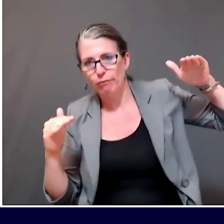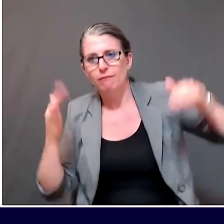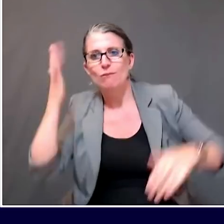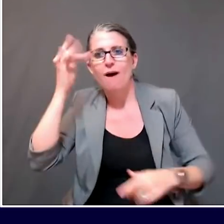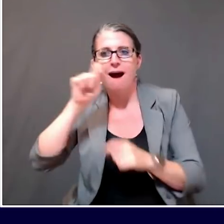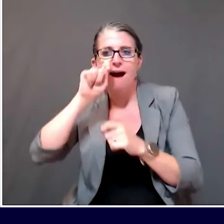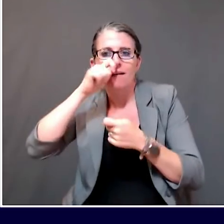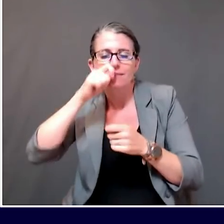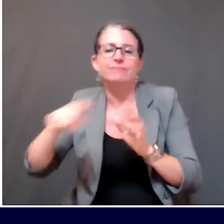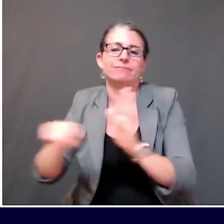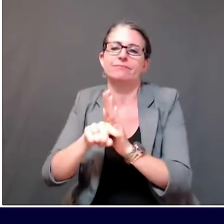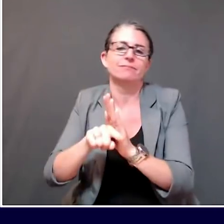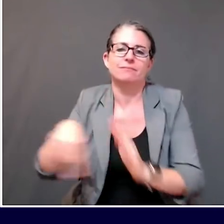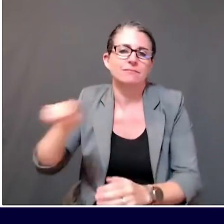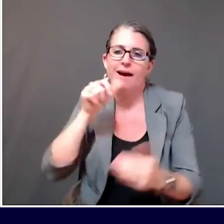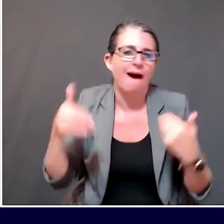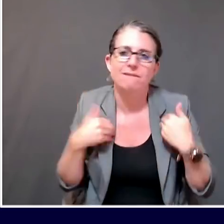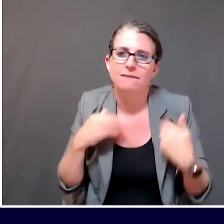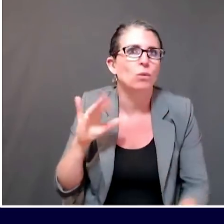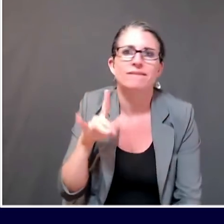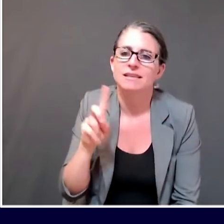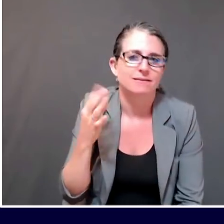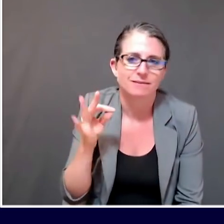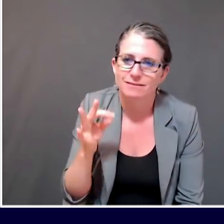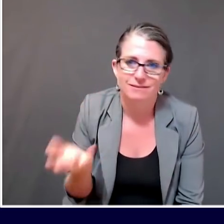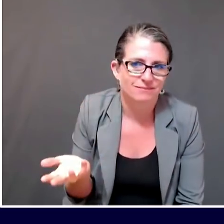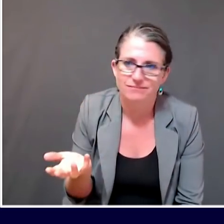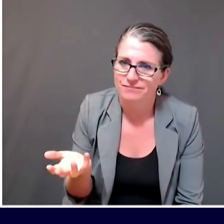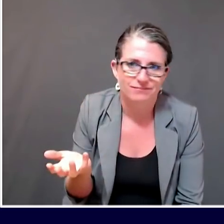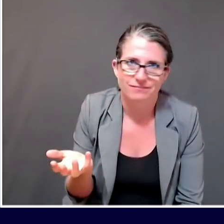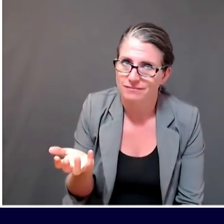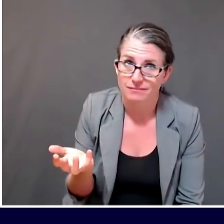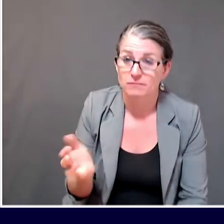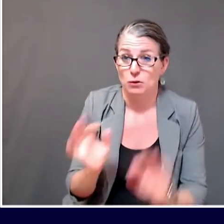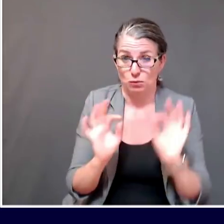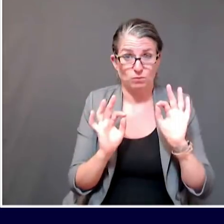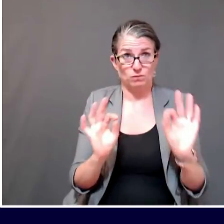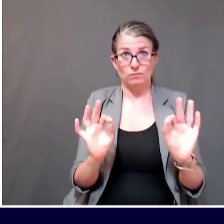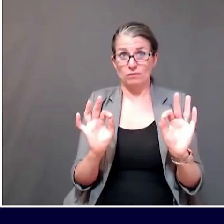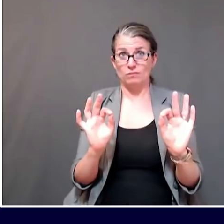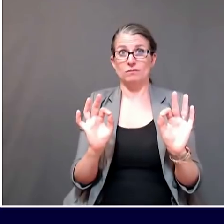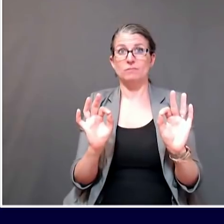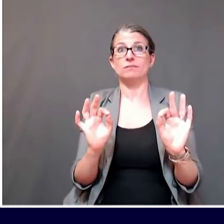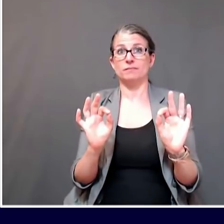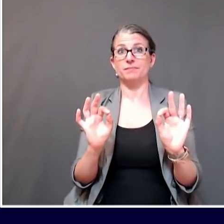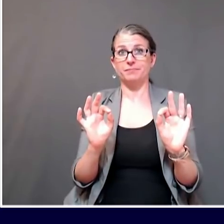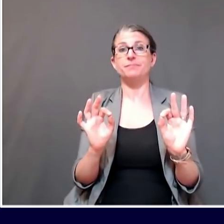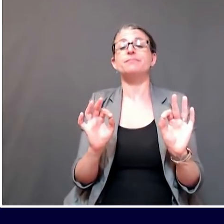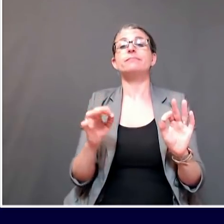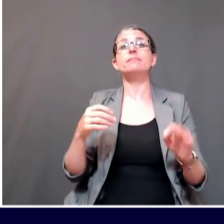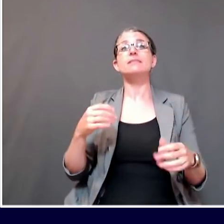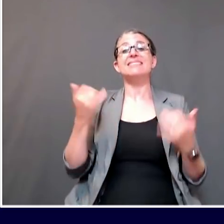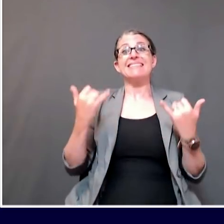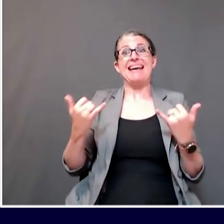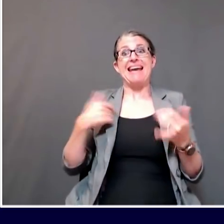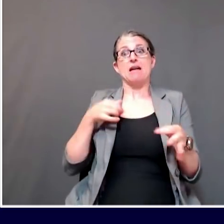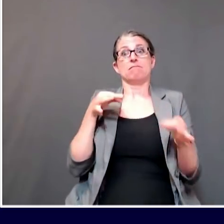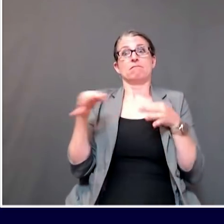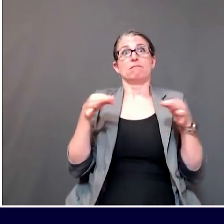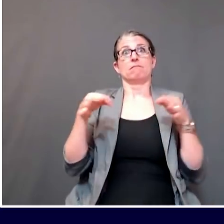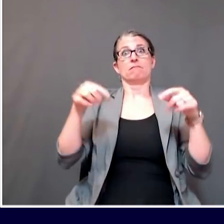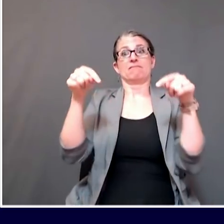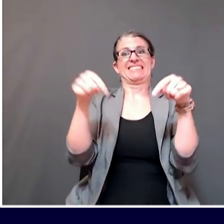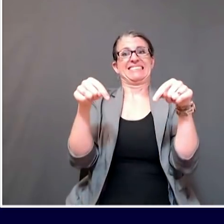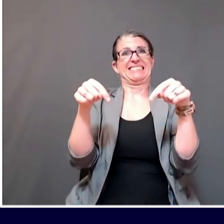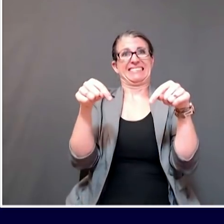number of individuals from other states who have tested positive here in Maine. As of today, Maine CDC